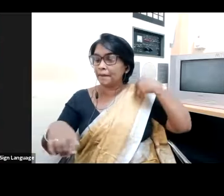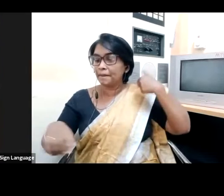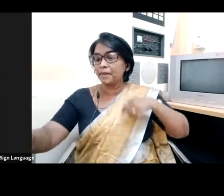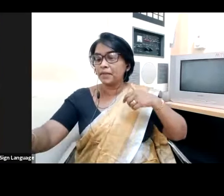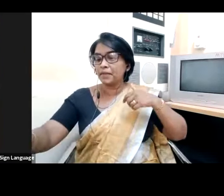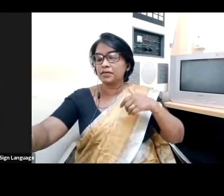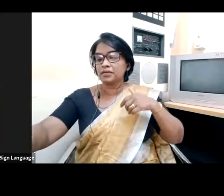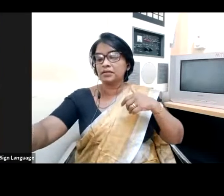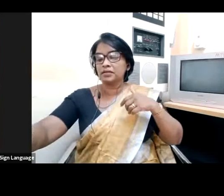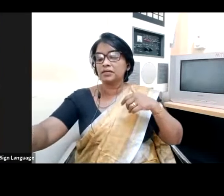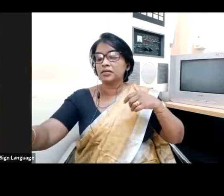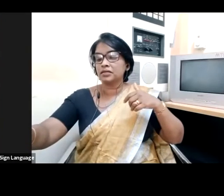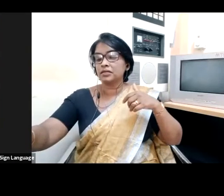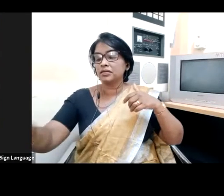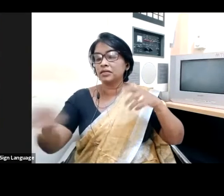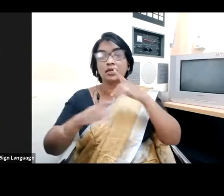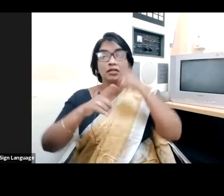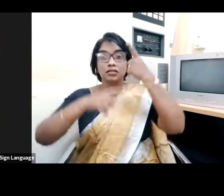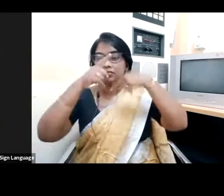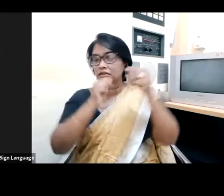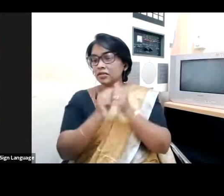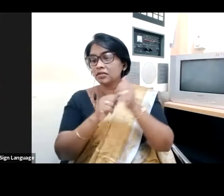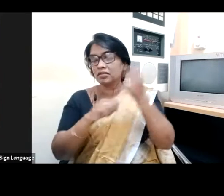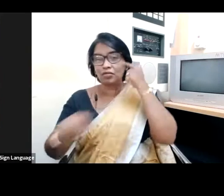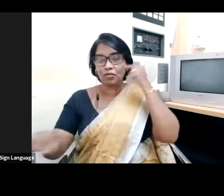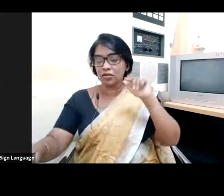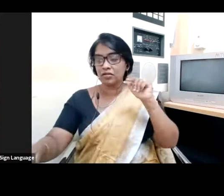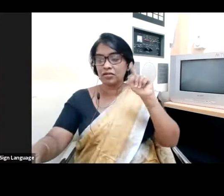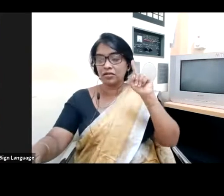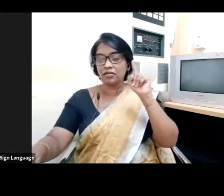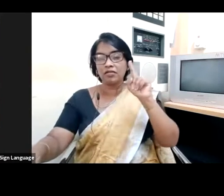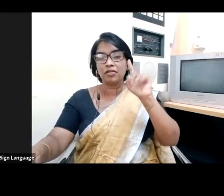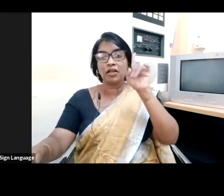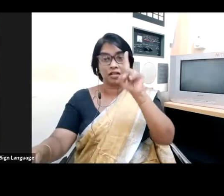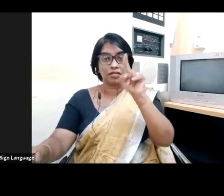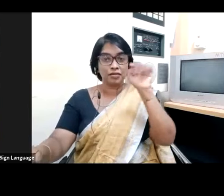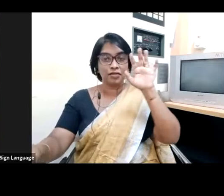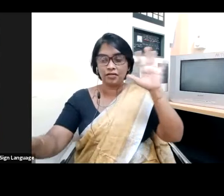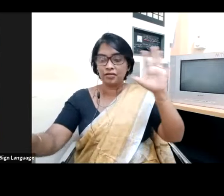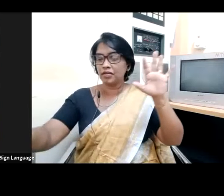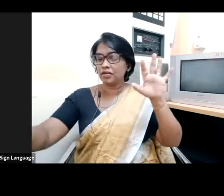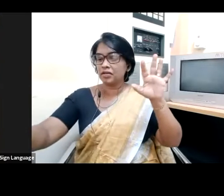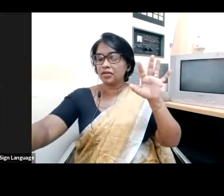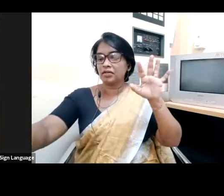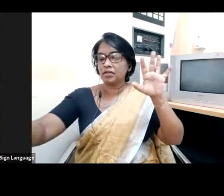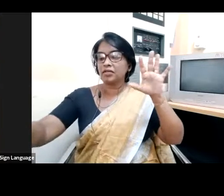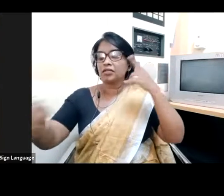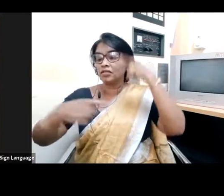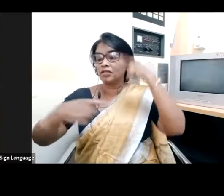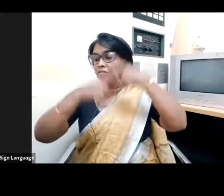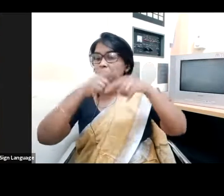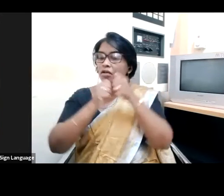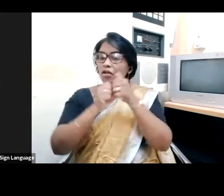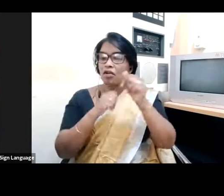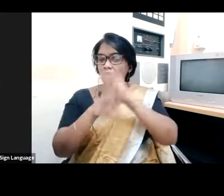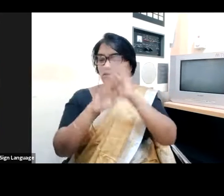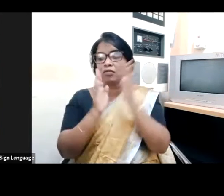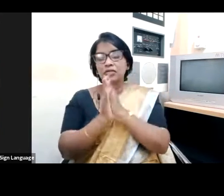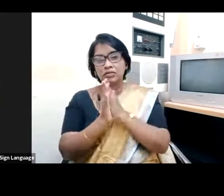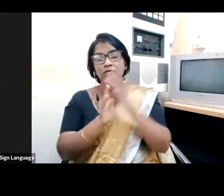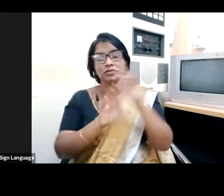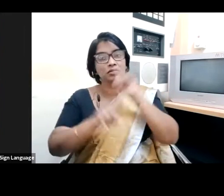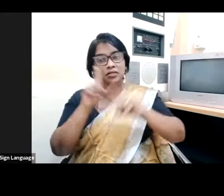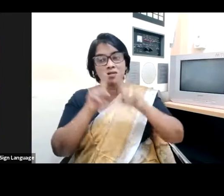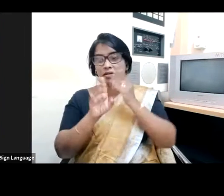situation in terms of crossing the 1.5 degree boundary, which we have always been talking about for the